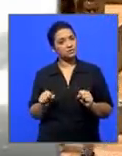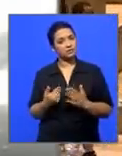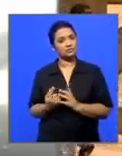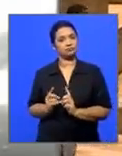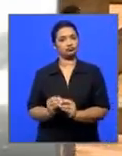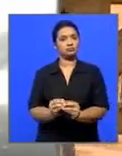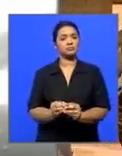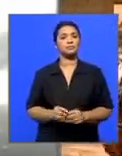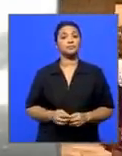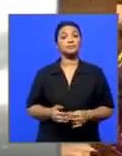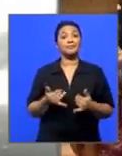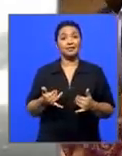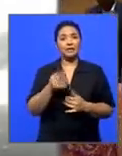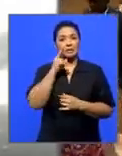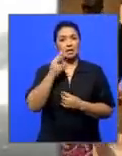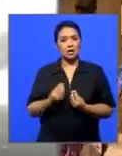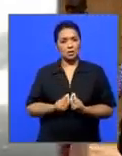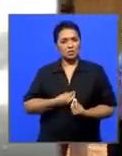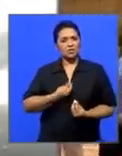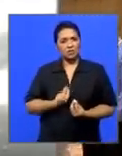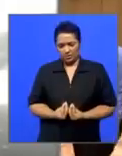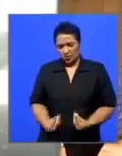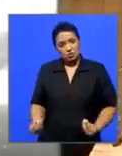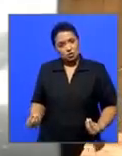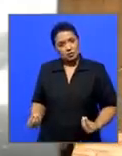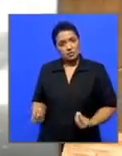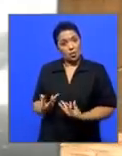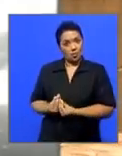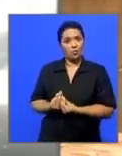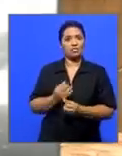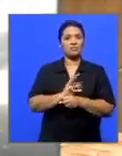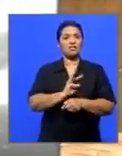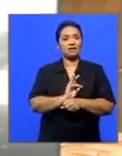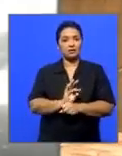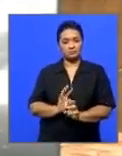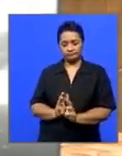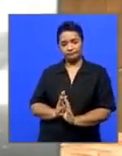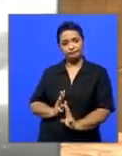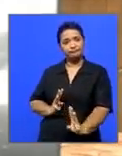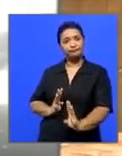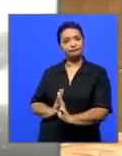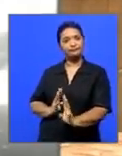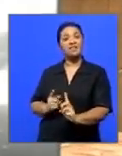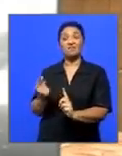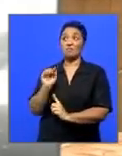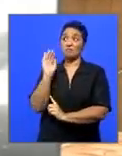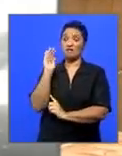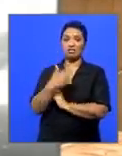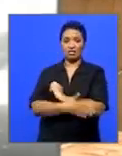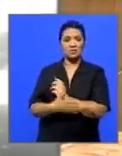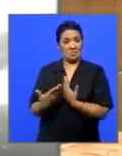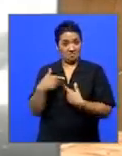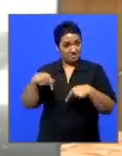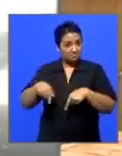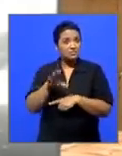now, there seem to be some young children that have obviously come with their parents that are probably dignitaries from other countries or within the